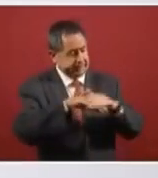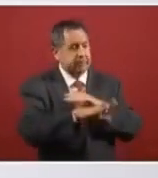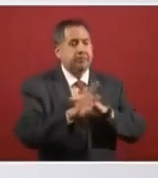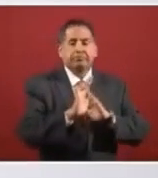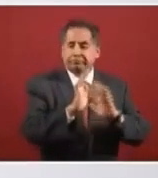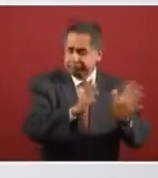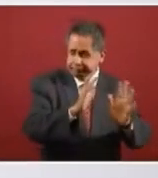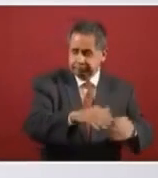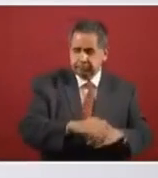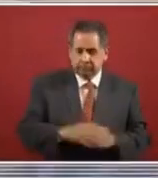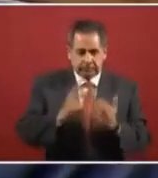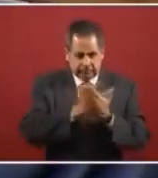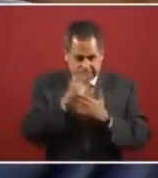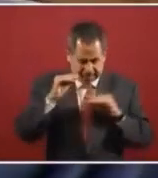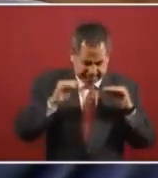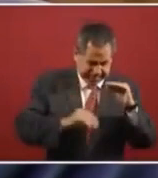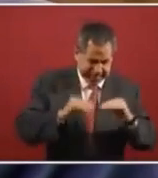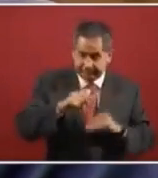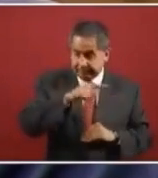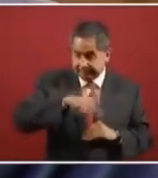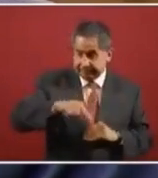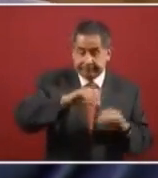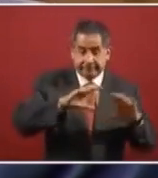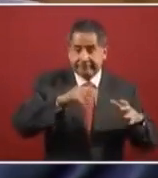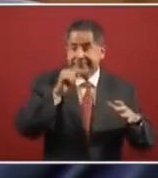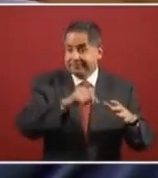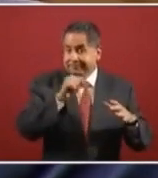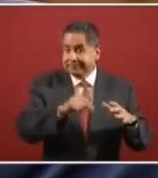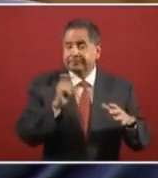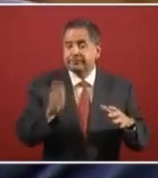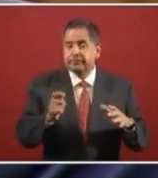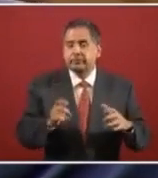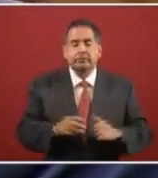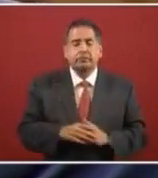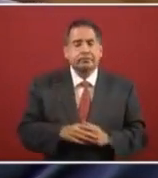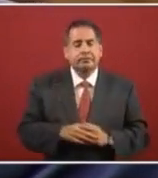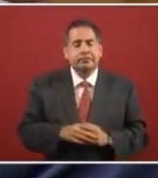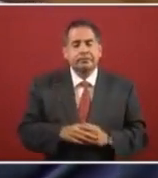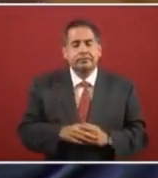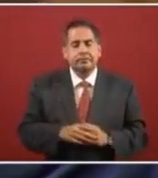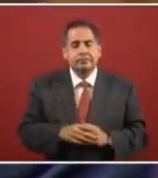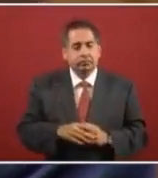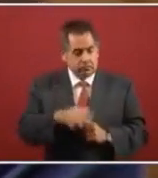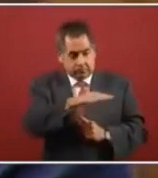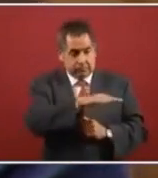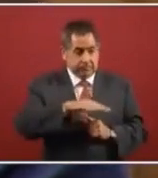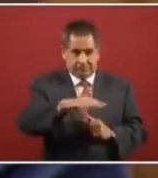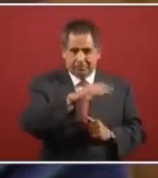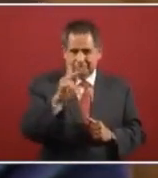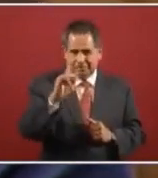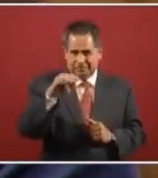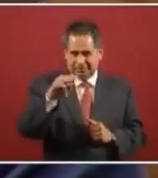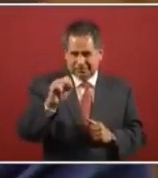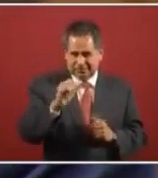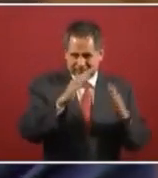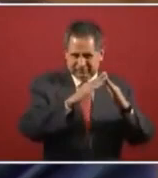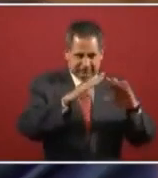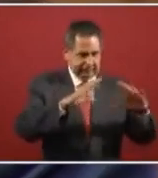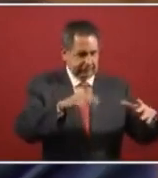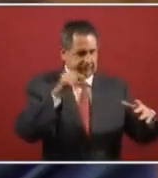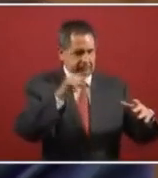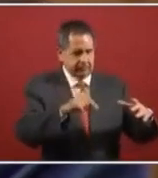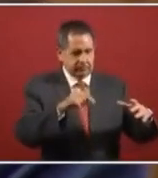have been elaborating it to convert it this space